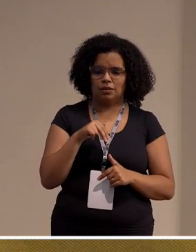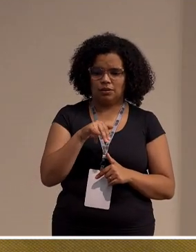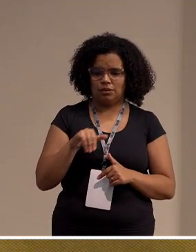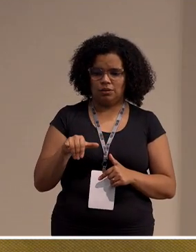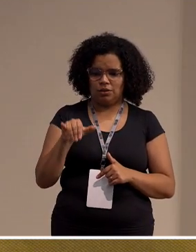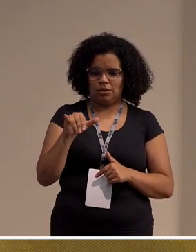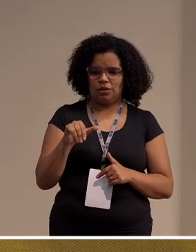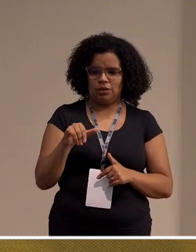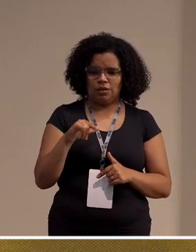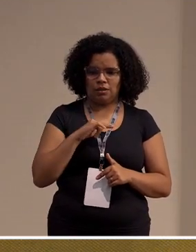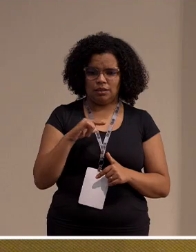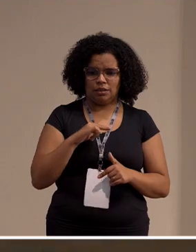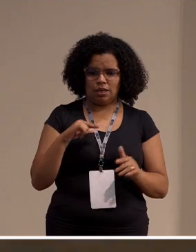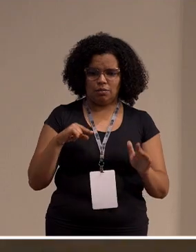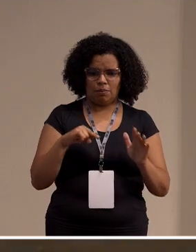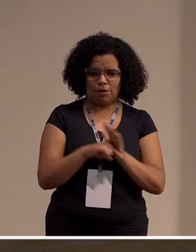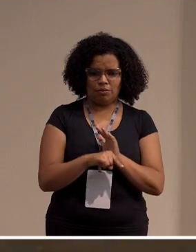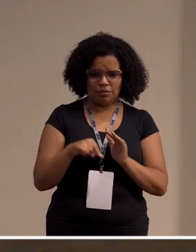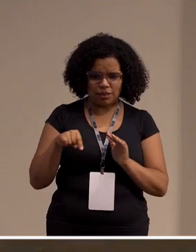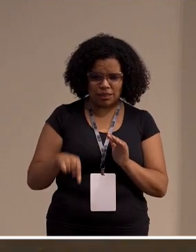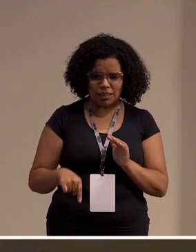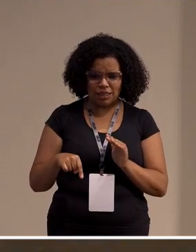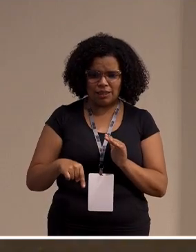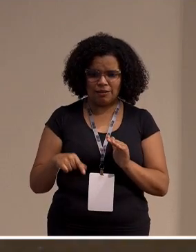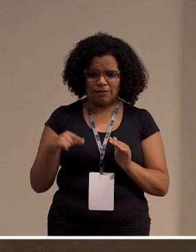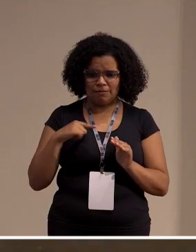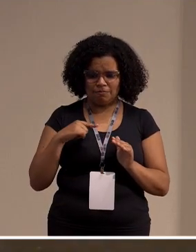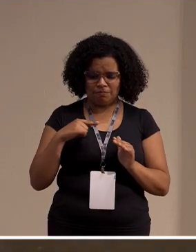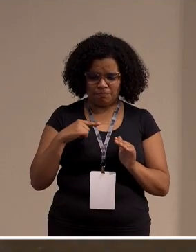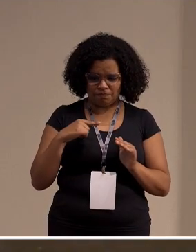Tem uma pergunta aqui sobre